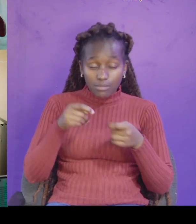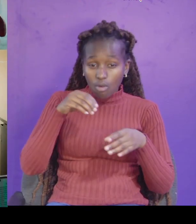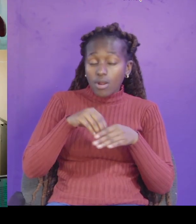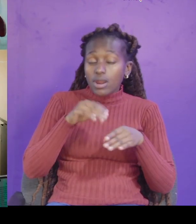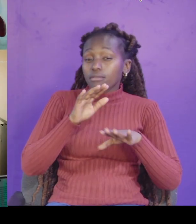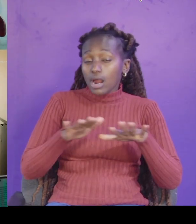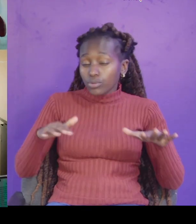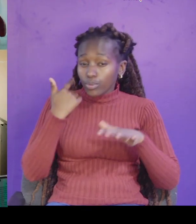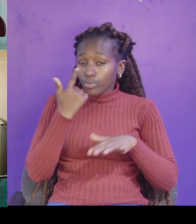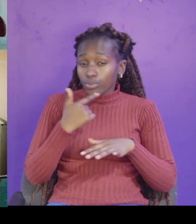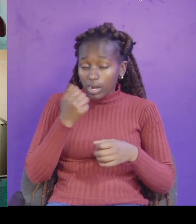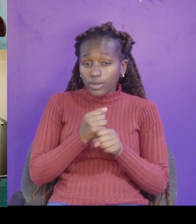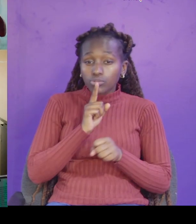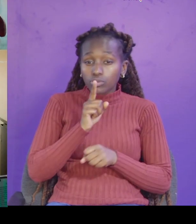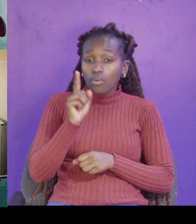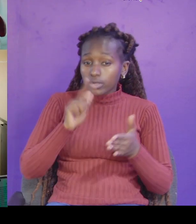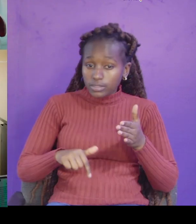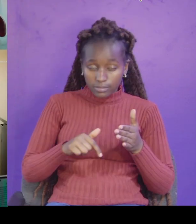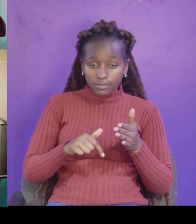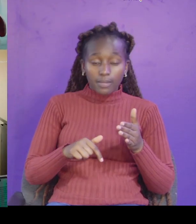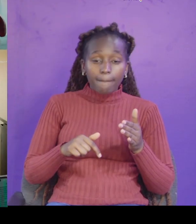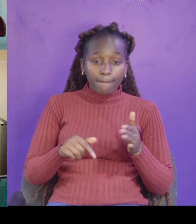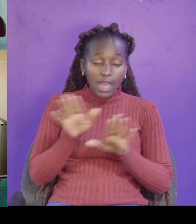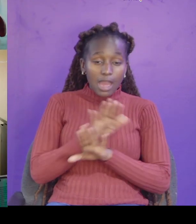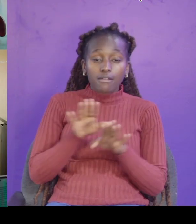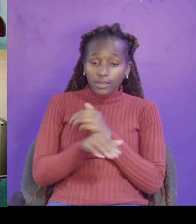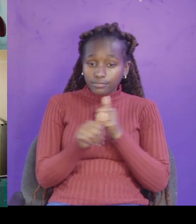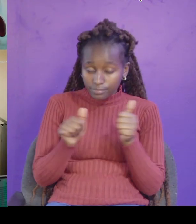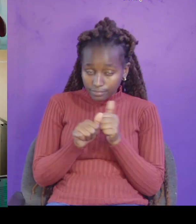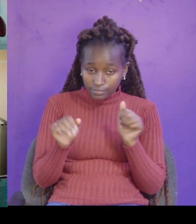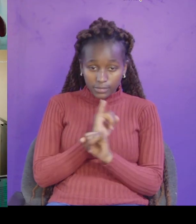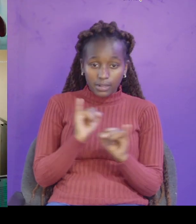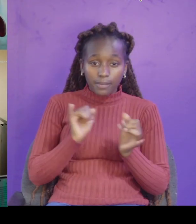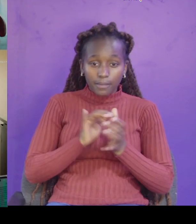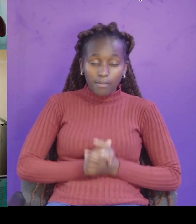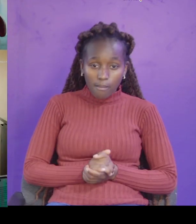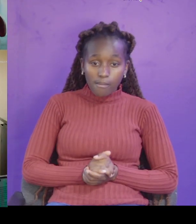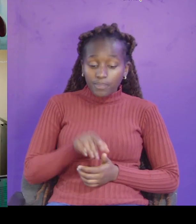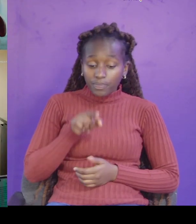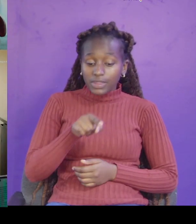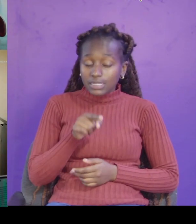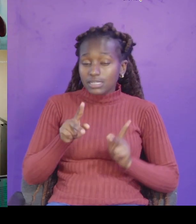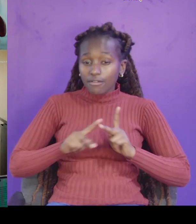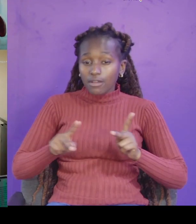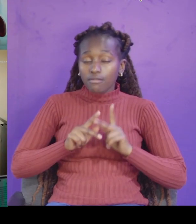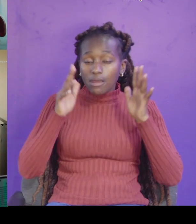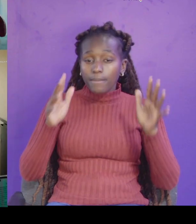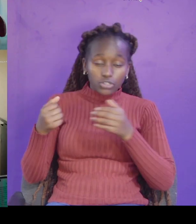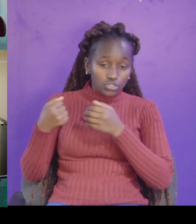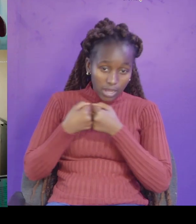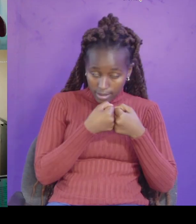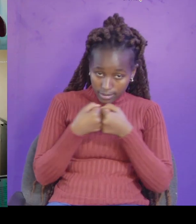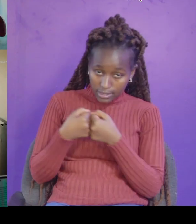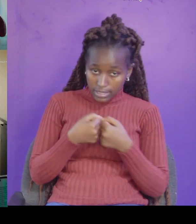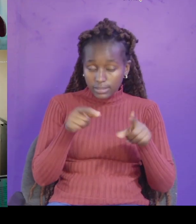again, today they unblock, tomorrow they unblock. So it's something that is a challenge to us, and it's something that the